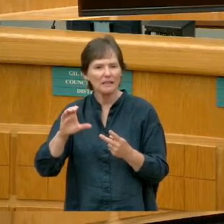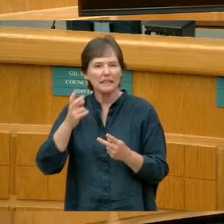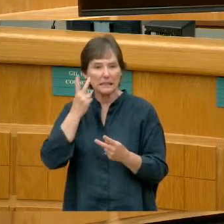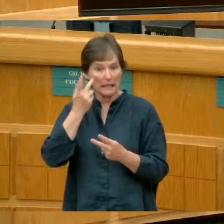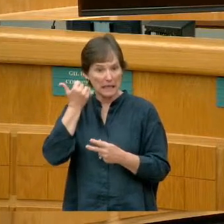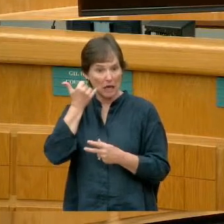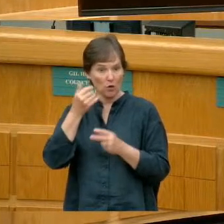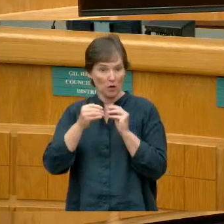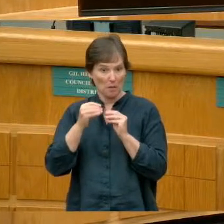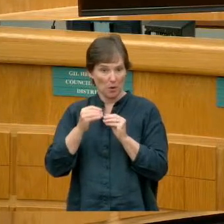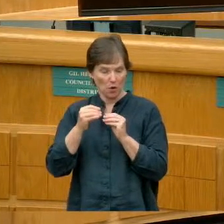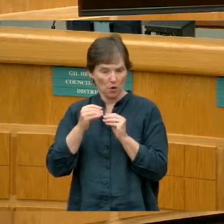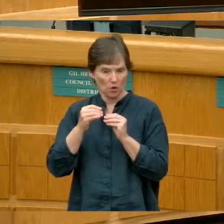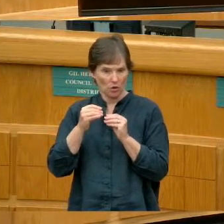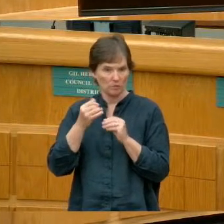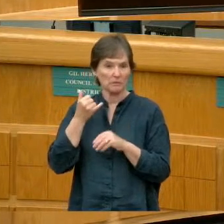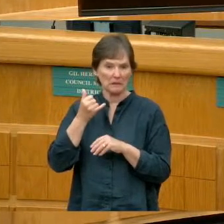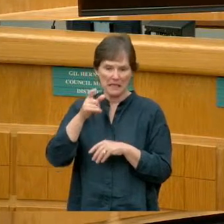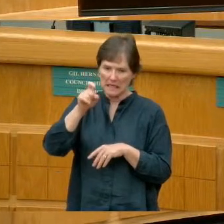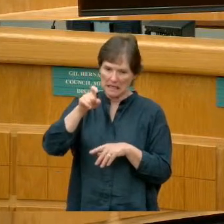356-9572, and Amistad's